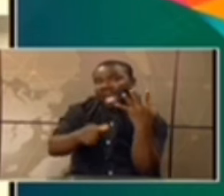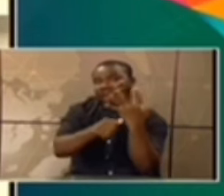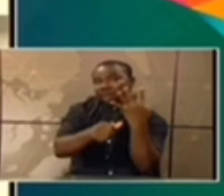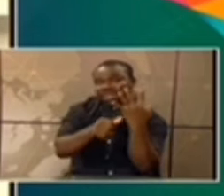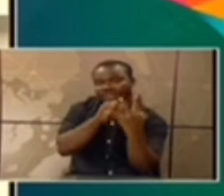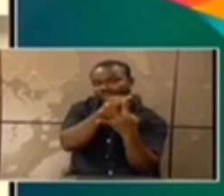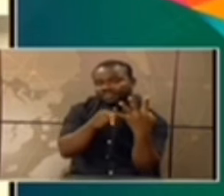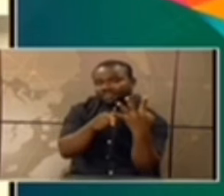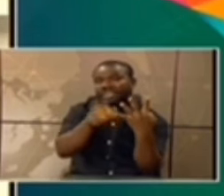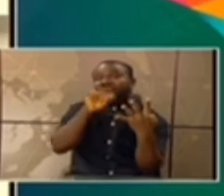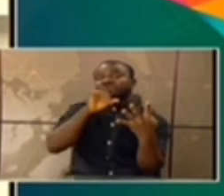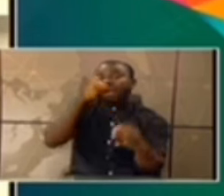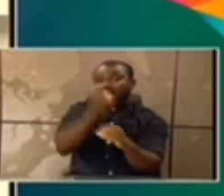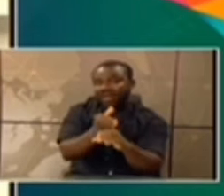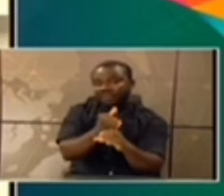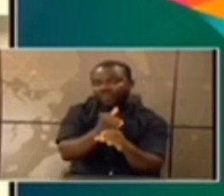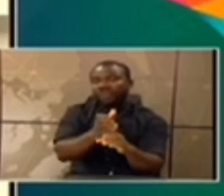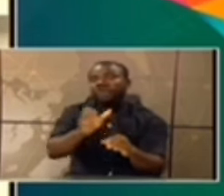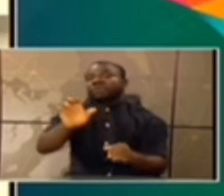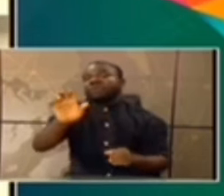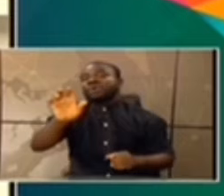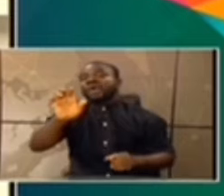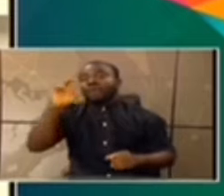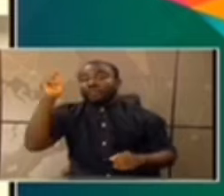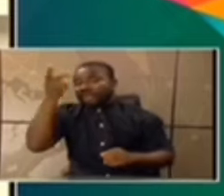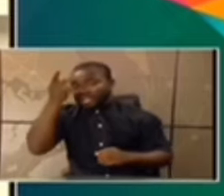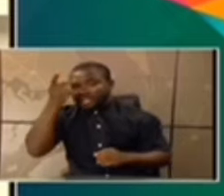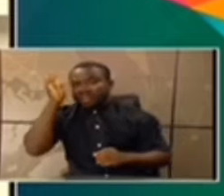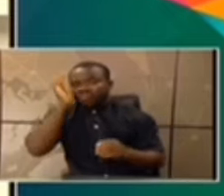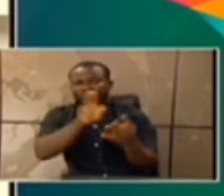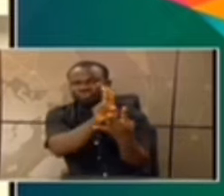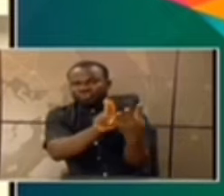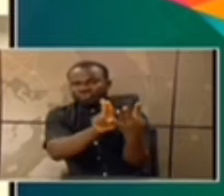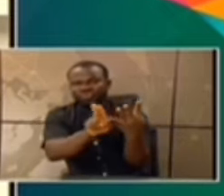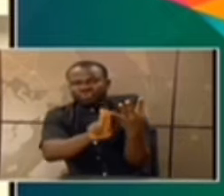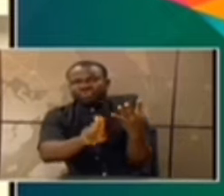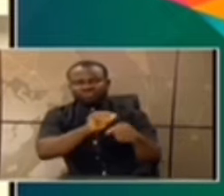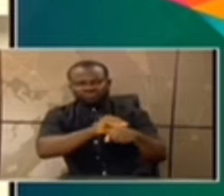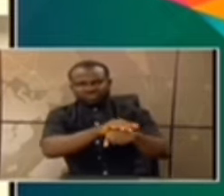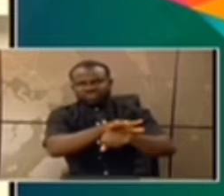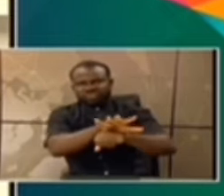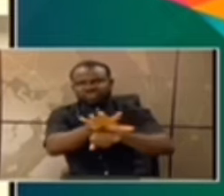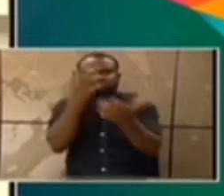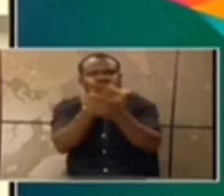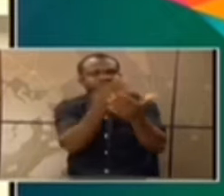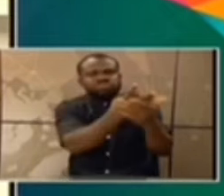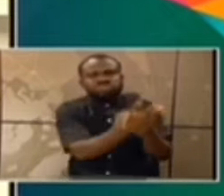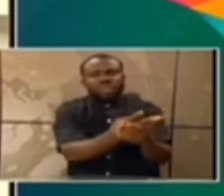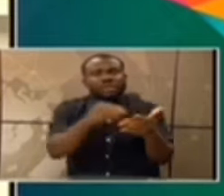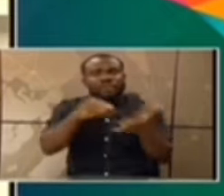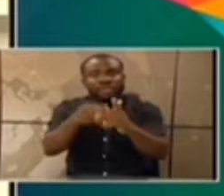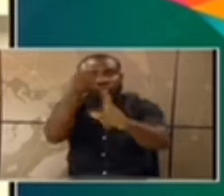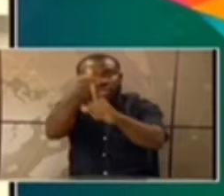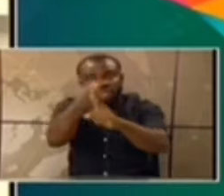eno kura di adanse ye se emra Dr. Matthew Poku Prempe ne po ekopie hu wo bosu hu fra hu a wo ka che gram se fu wo no mu na